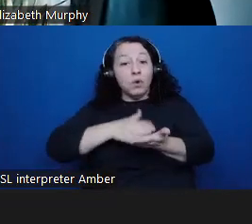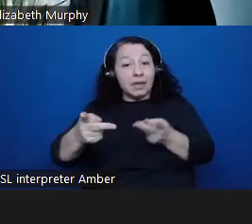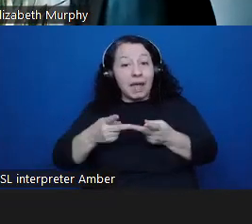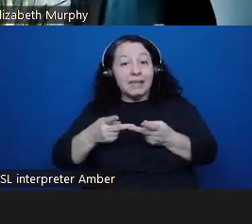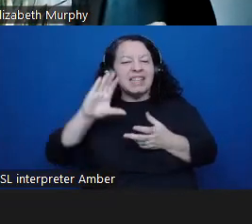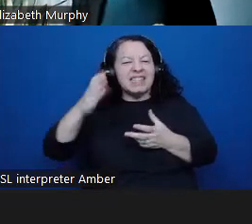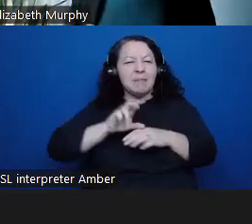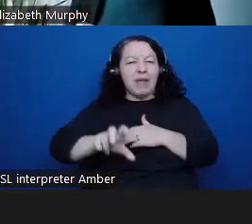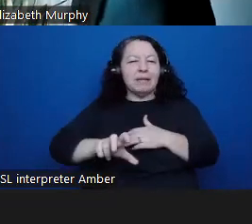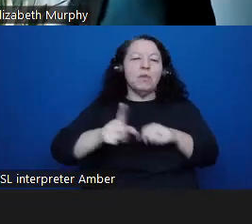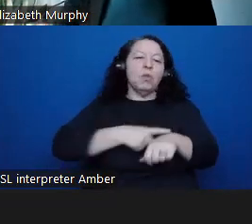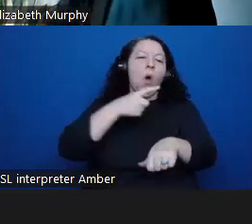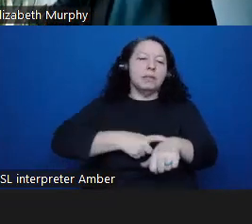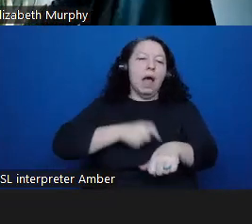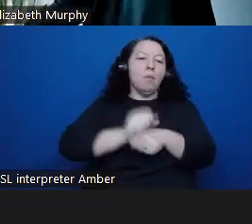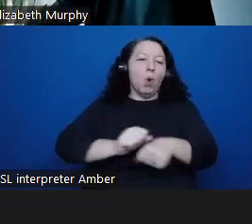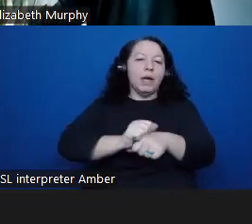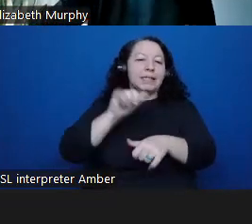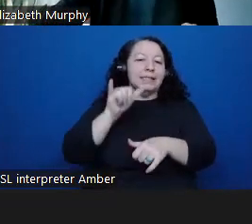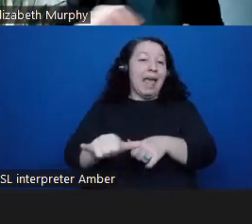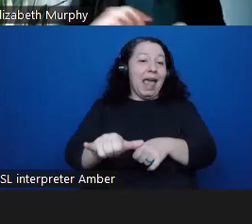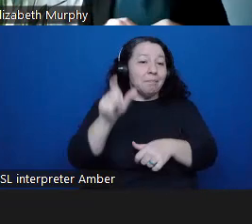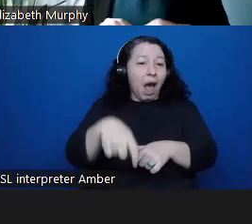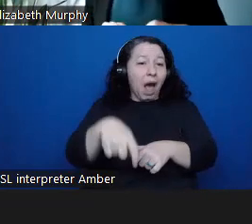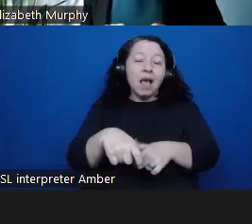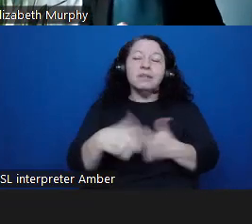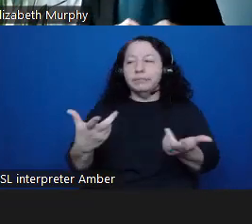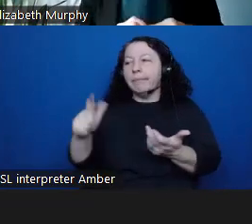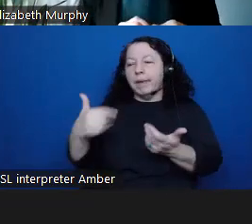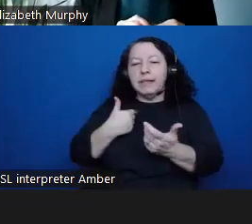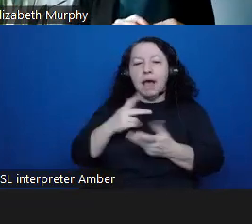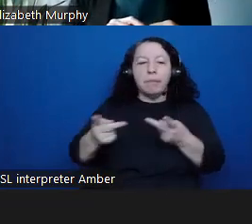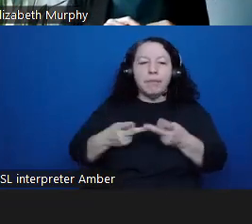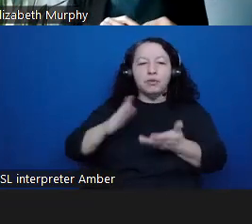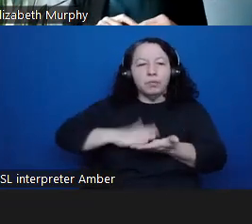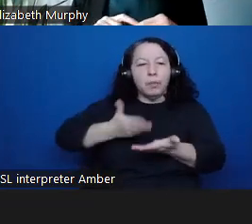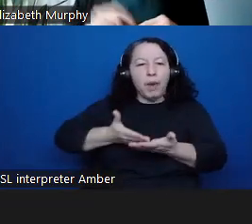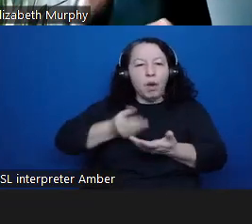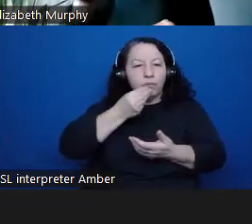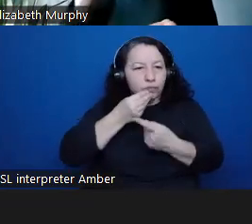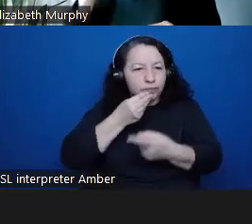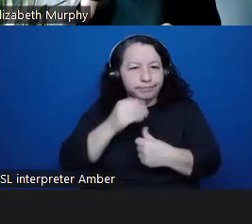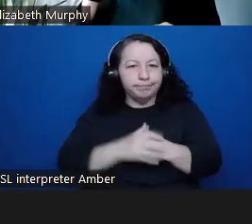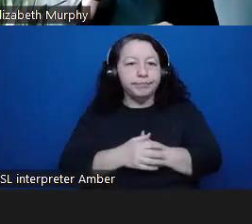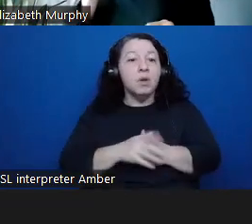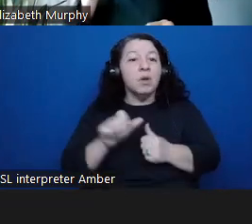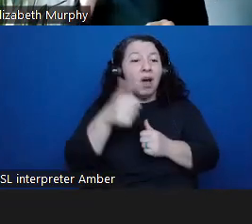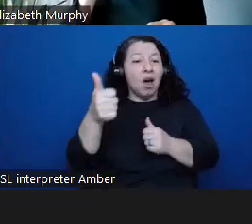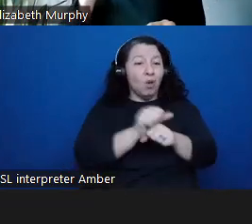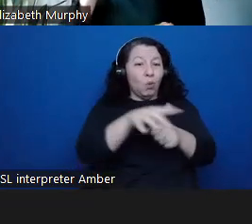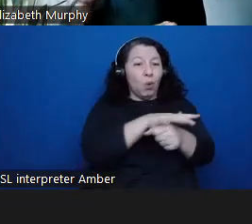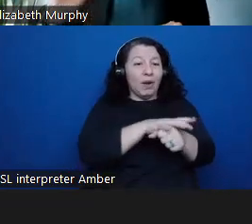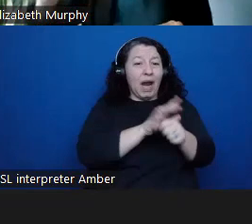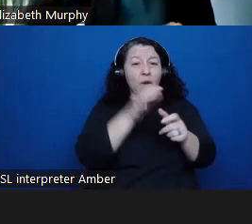hours of these potters in their workplace. In another workshop down the street, a stack of several bowls was